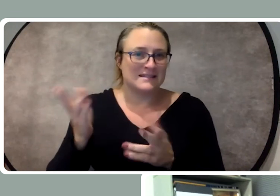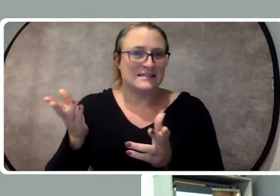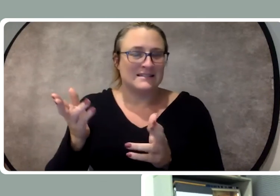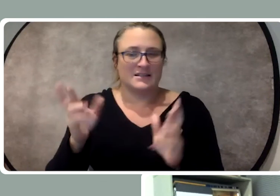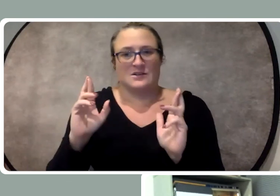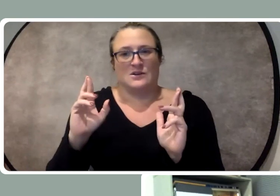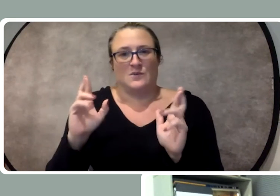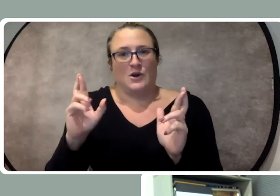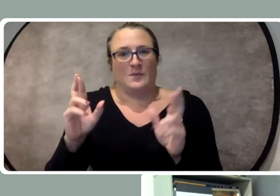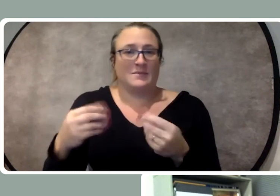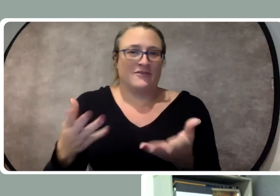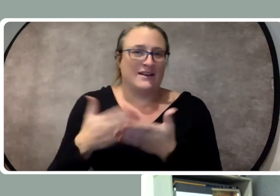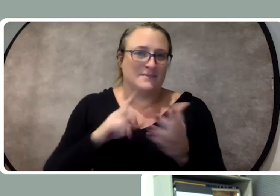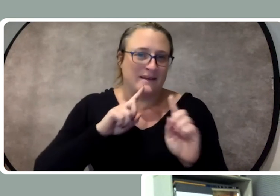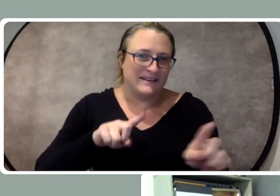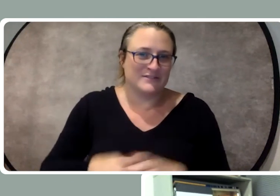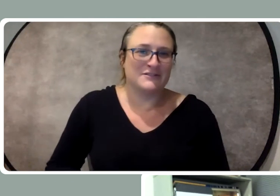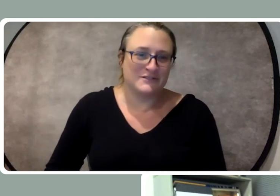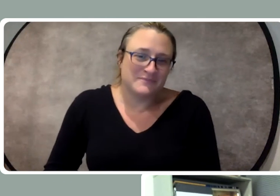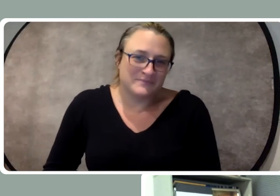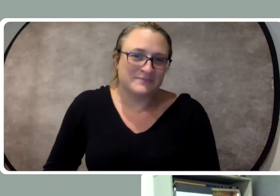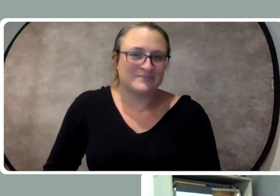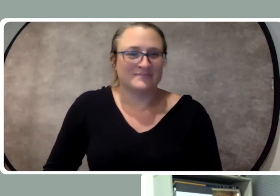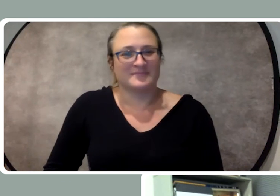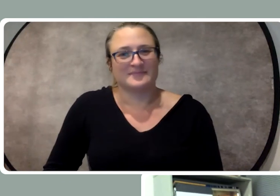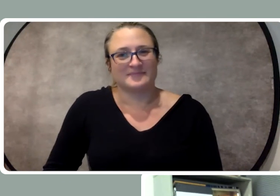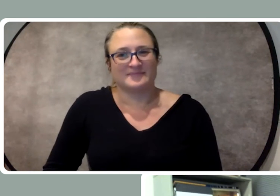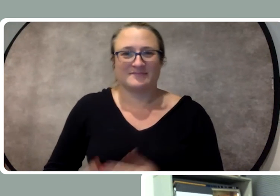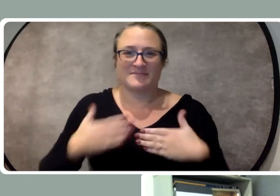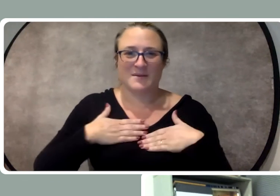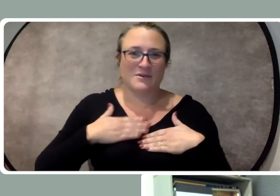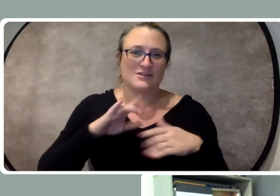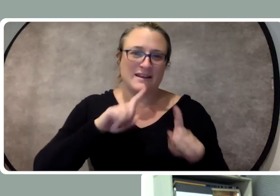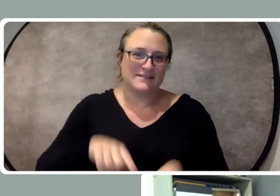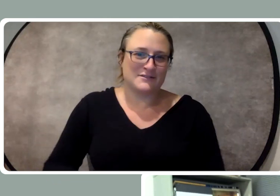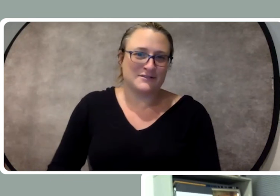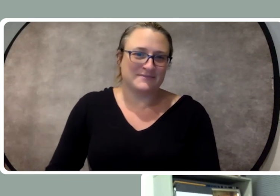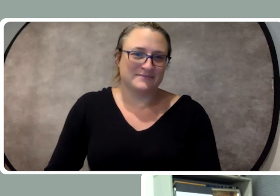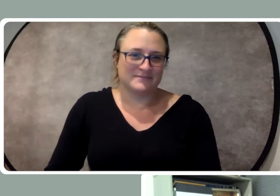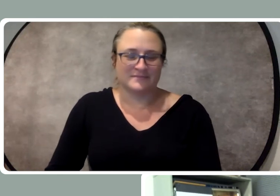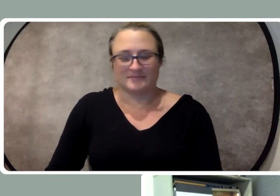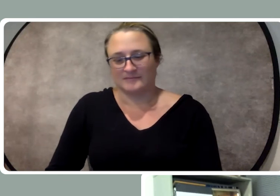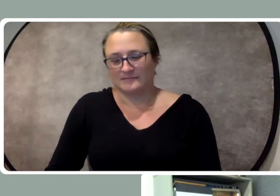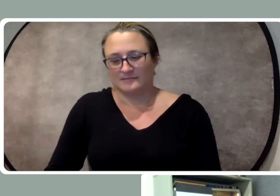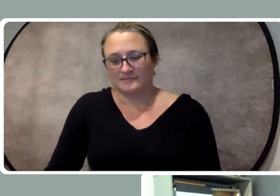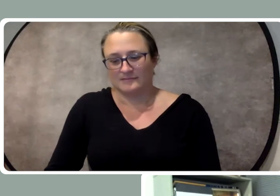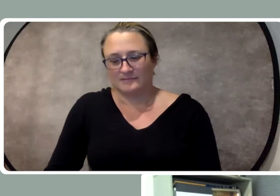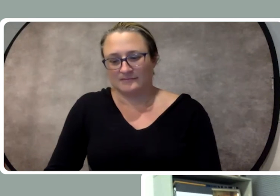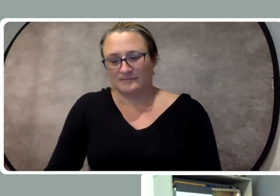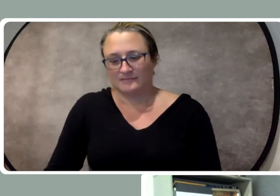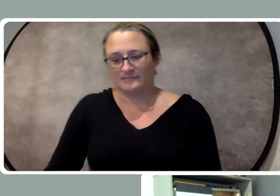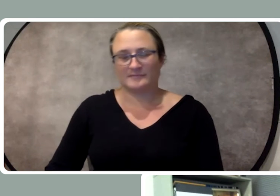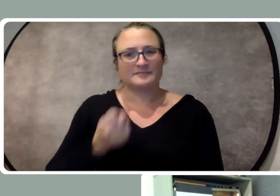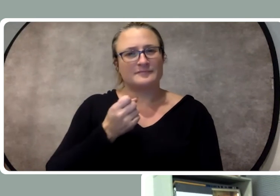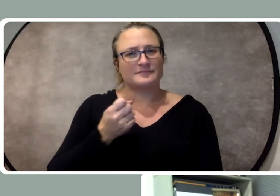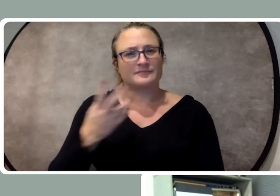we can provide some answers to our community soon. So really appreciate that answer. We have a couple